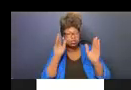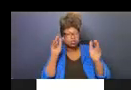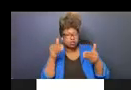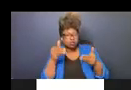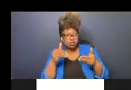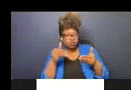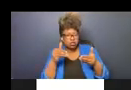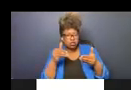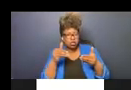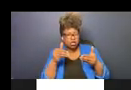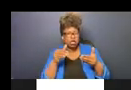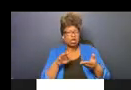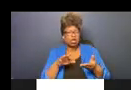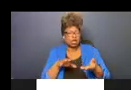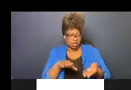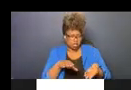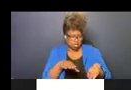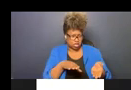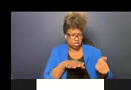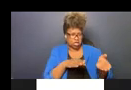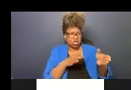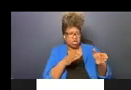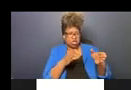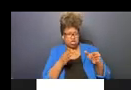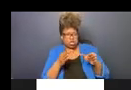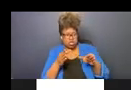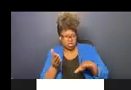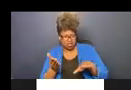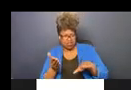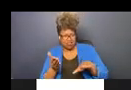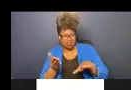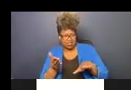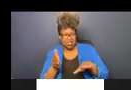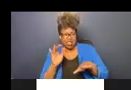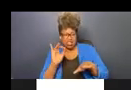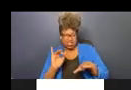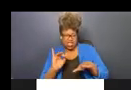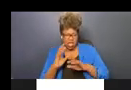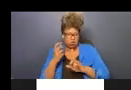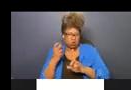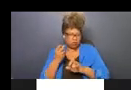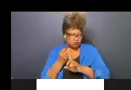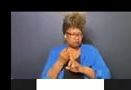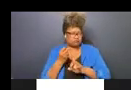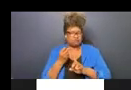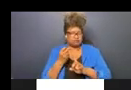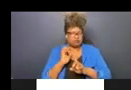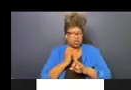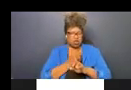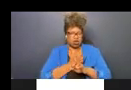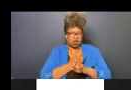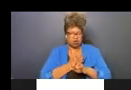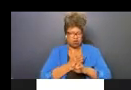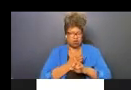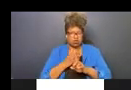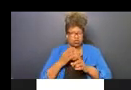in depths. And so this is what's really going to drive a lot of our impacts, and it helps orient our solutions.